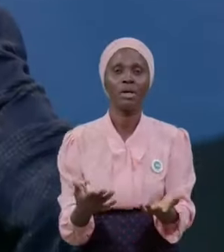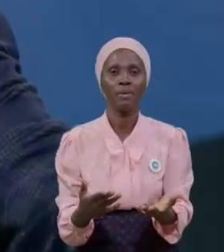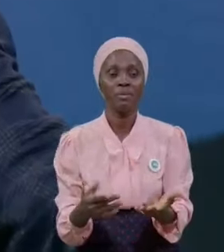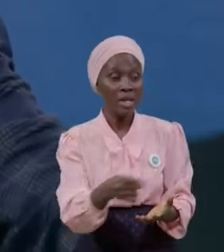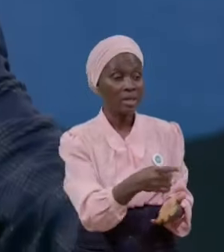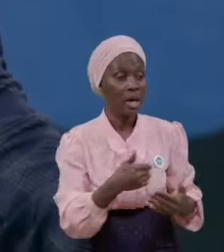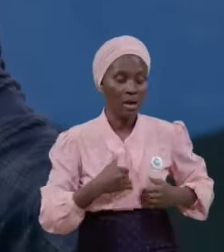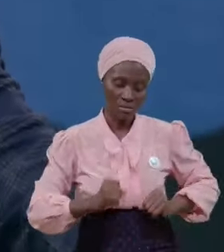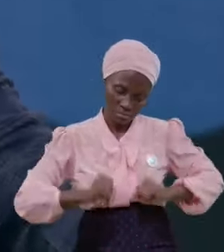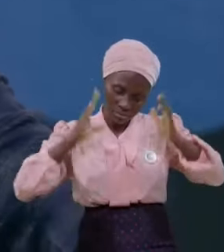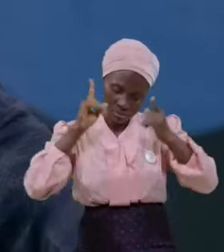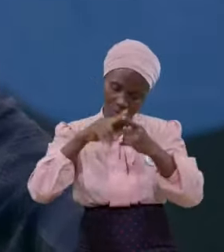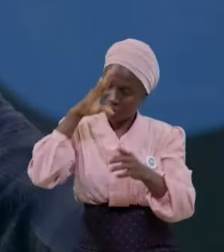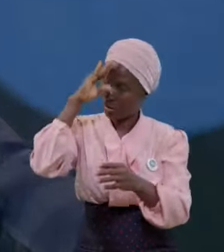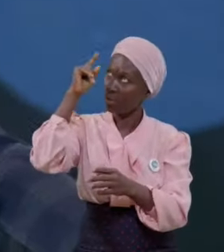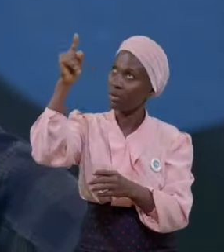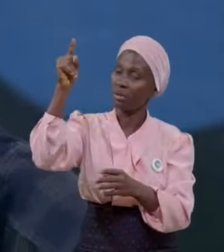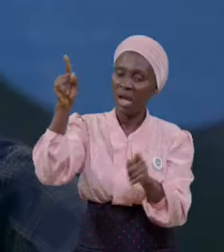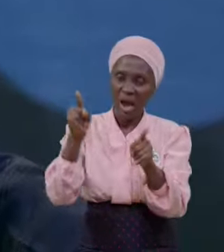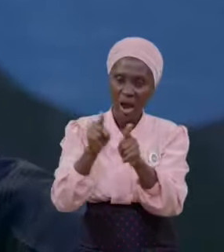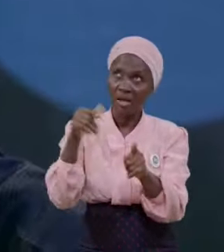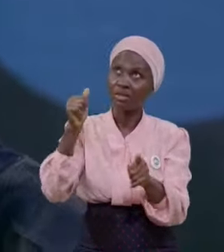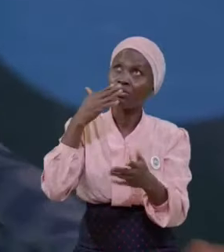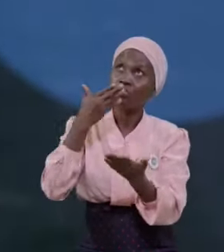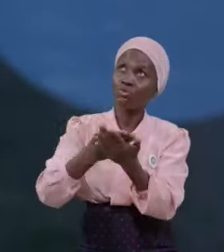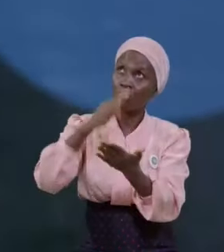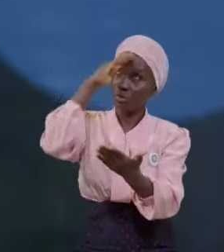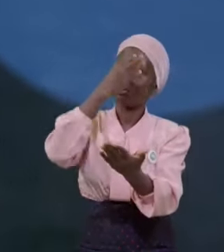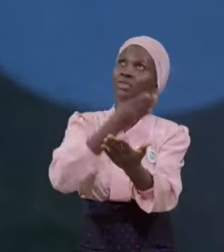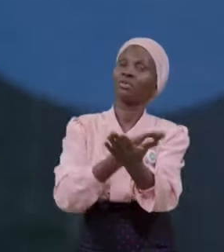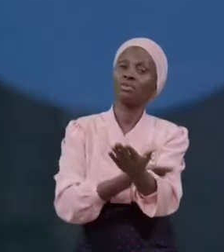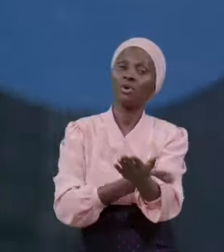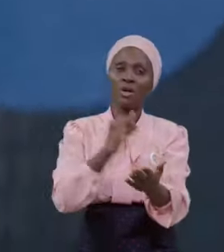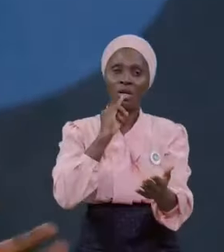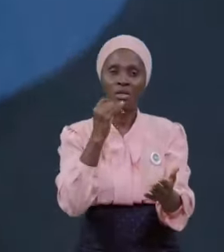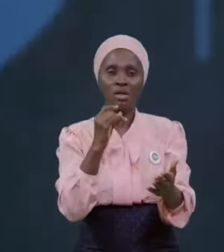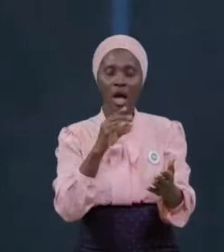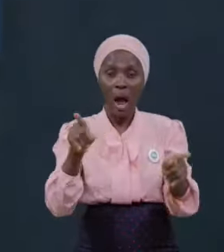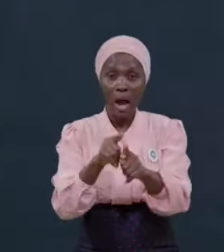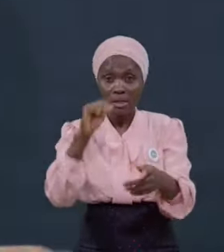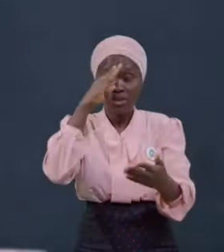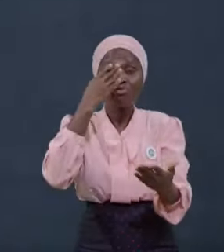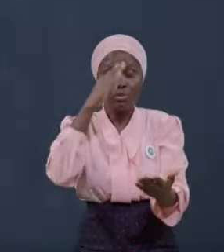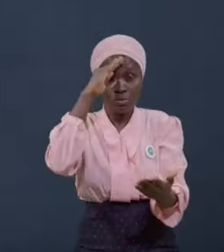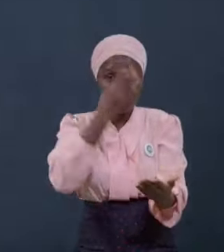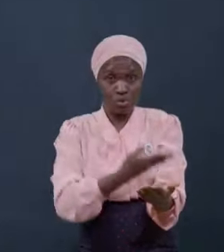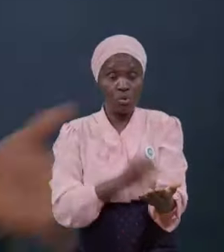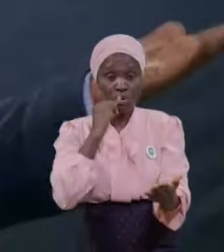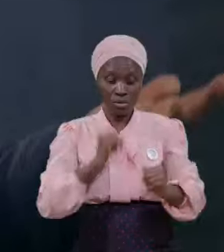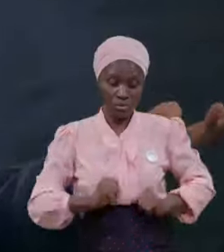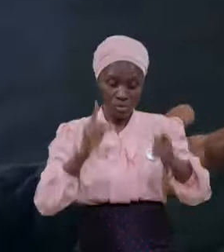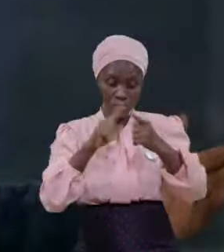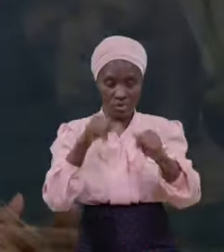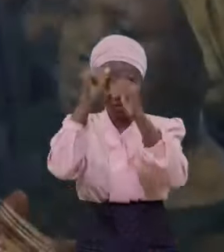good son is devoted to the Father. Those are the sons. Romans tells us, shall